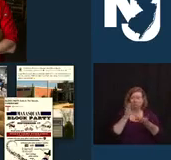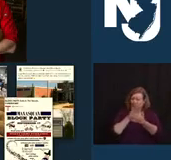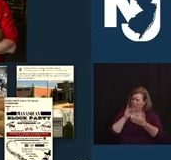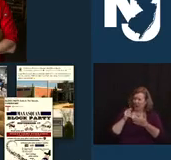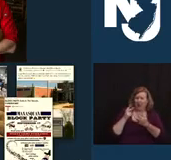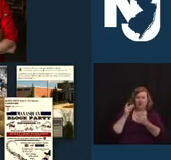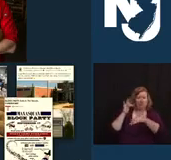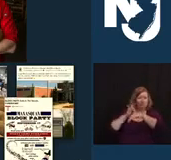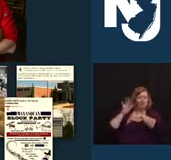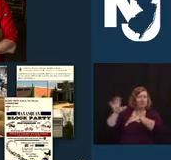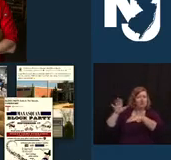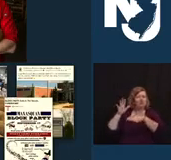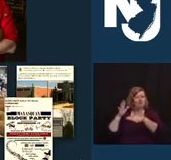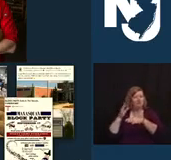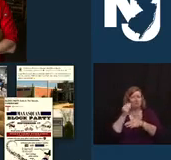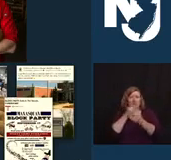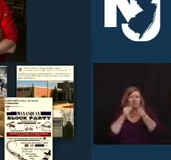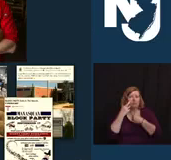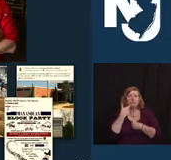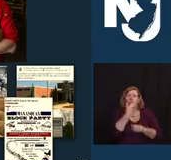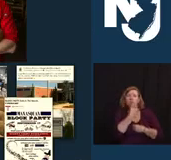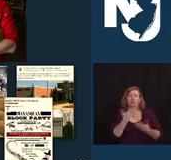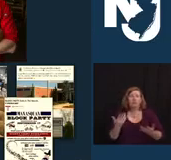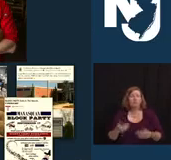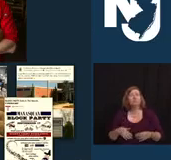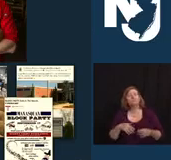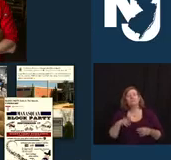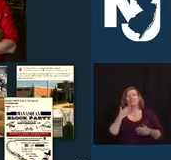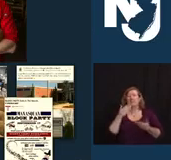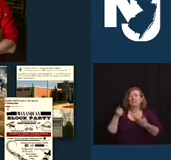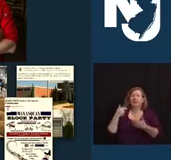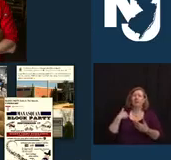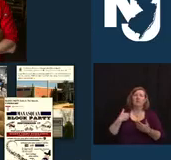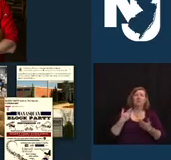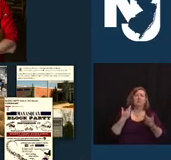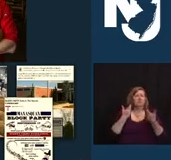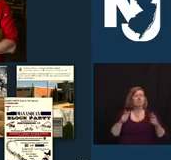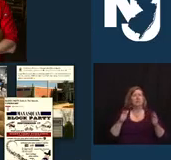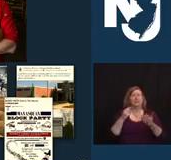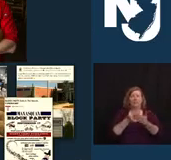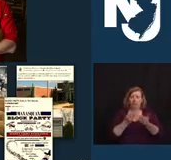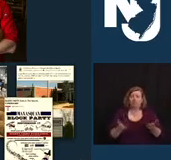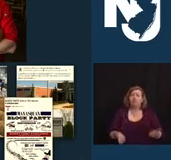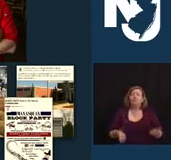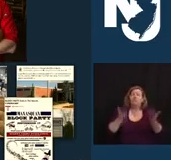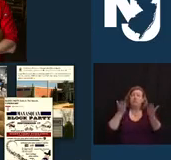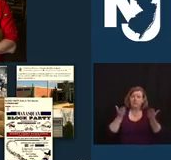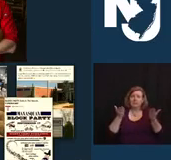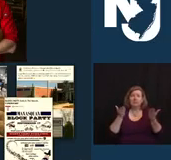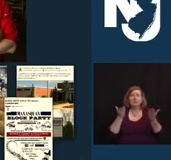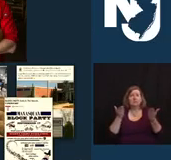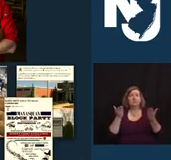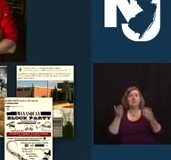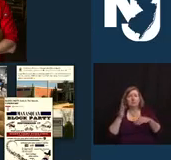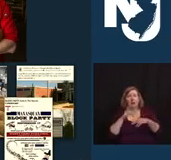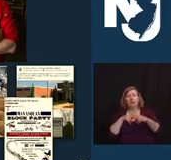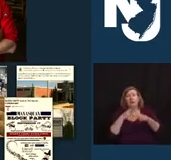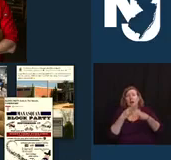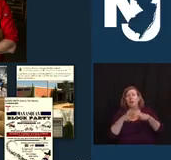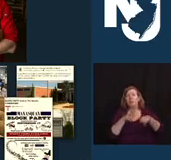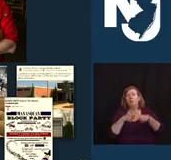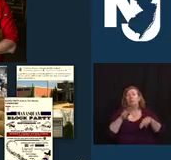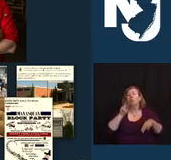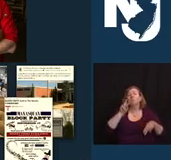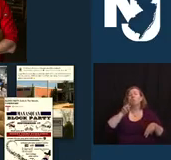Manasquan. I also want to give this shout out. Lou's got a big fundraiser coming up on April 26th at the Manasquan River Golf